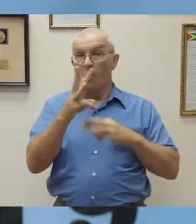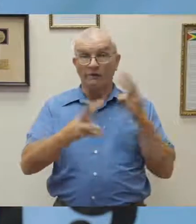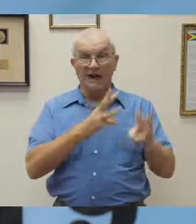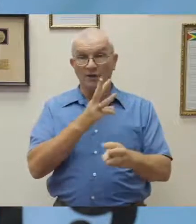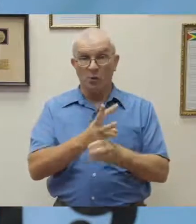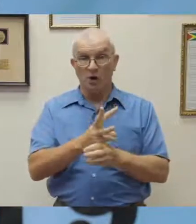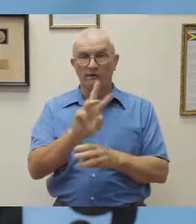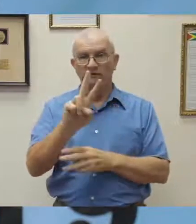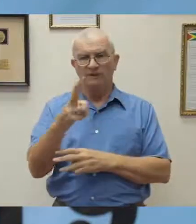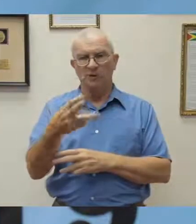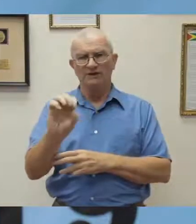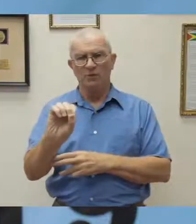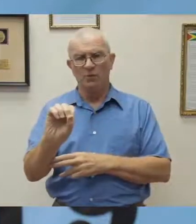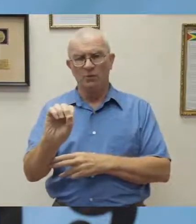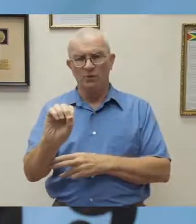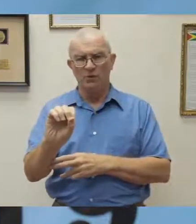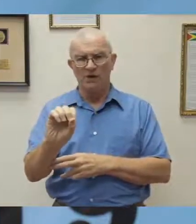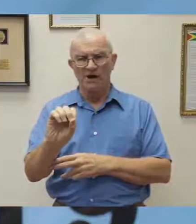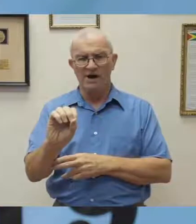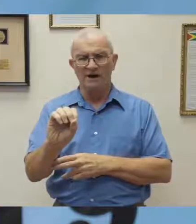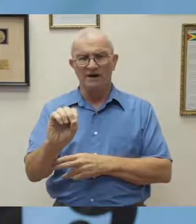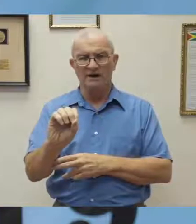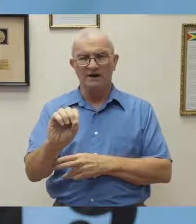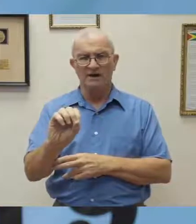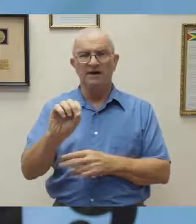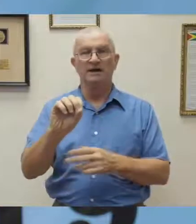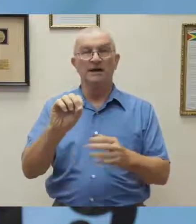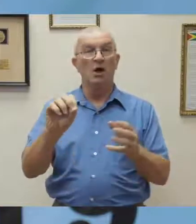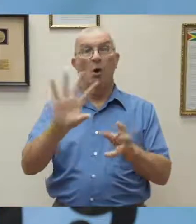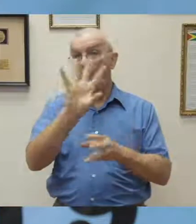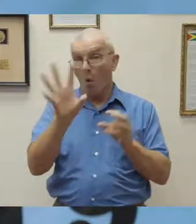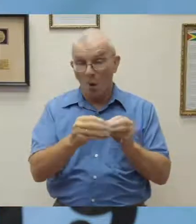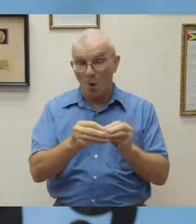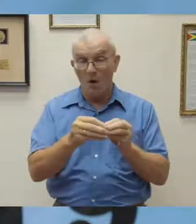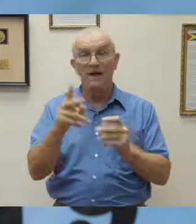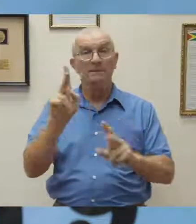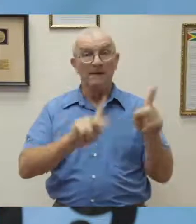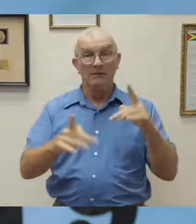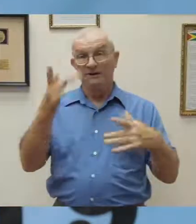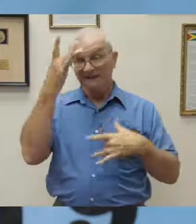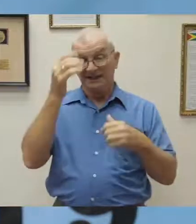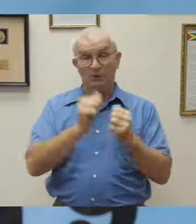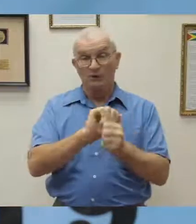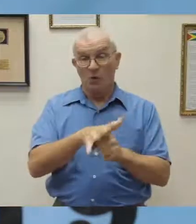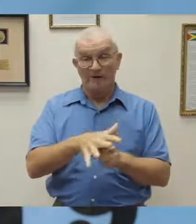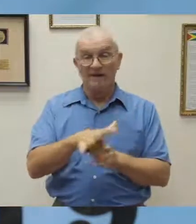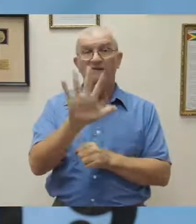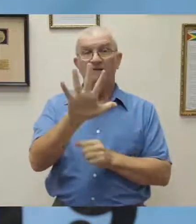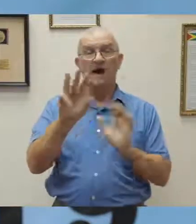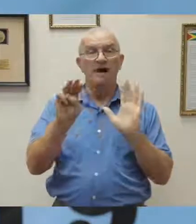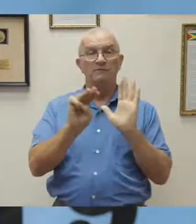WHO are as follows. Total number of cases is